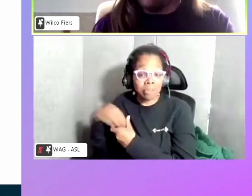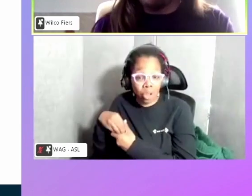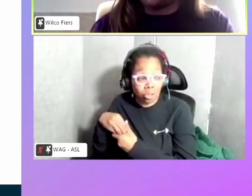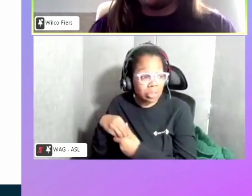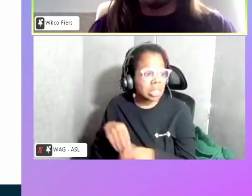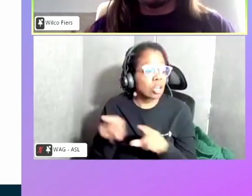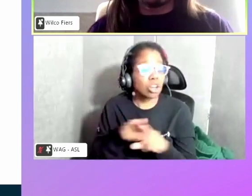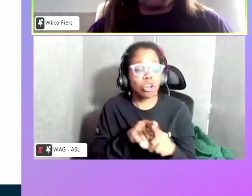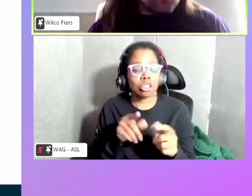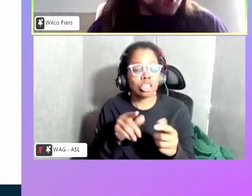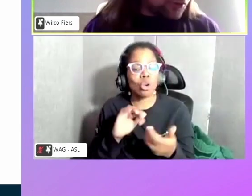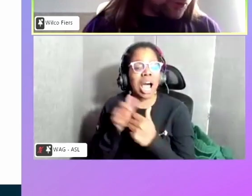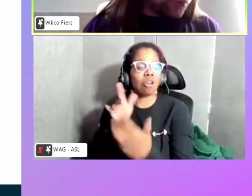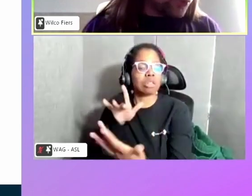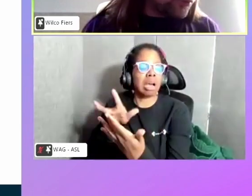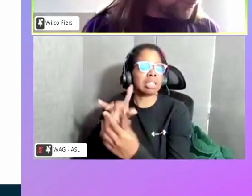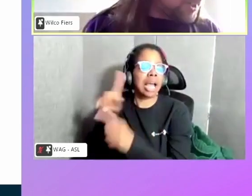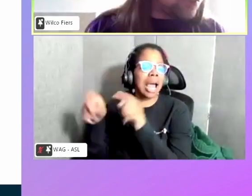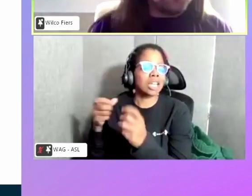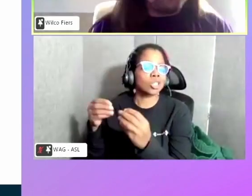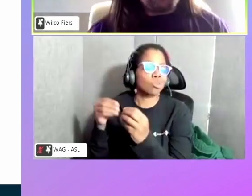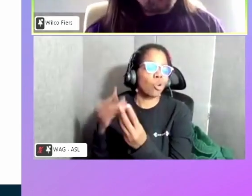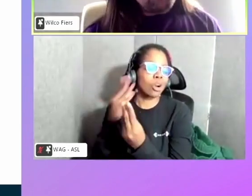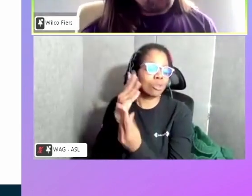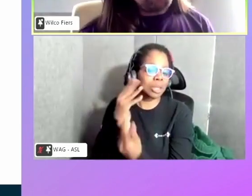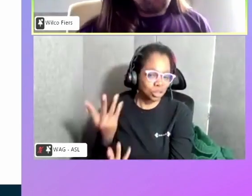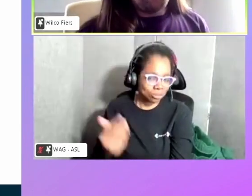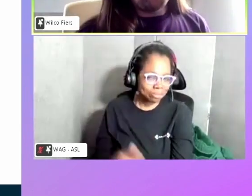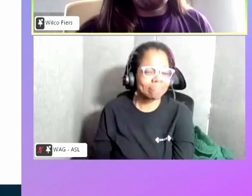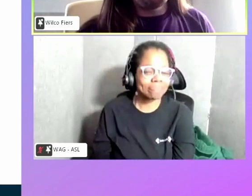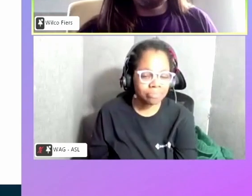then a method of contacting to ask for more information.